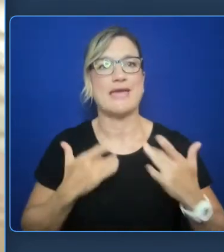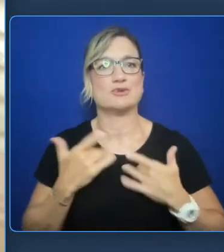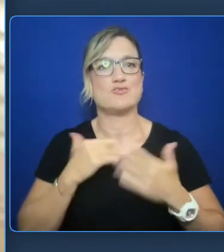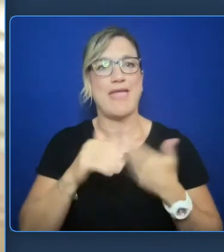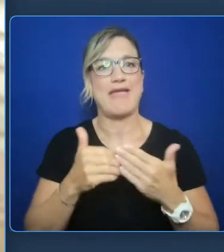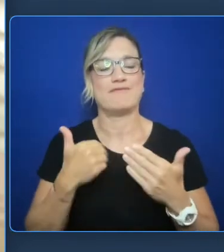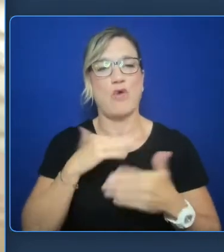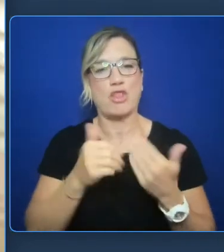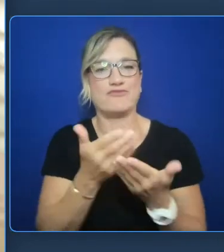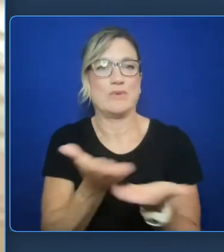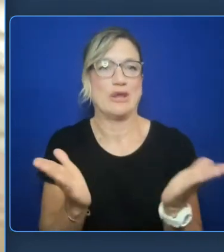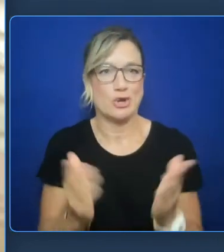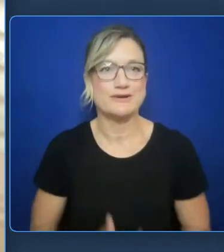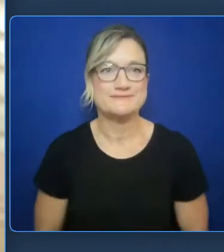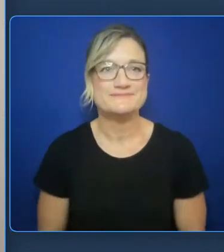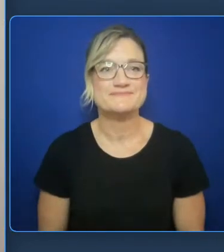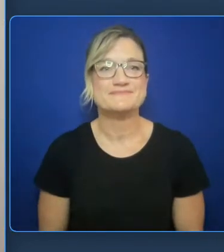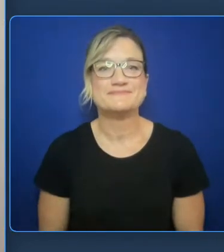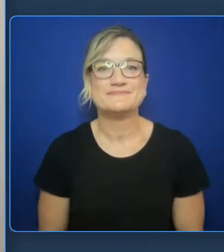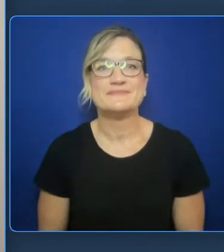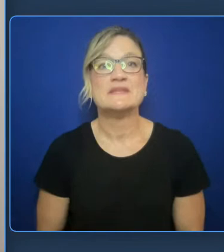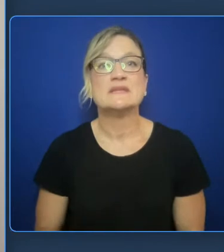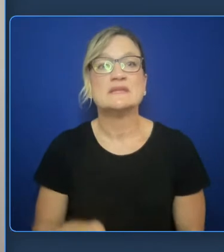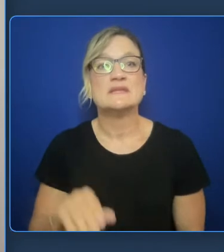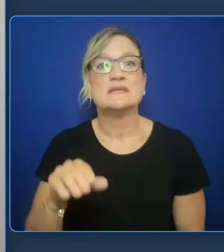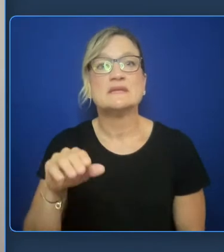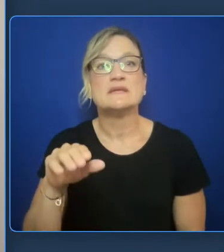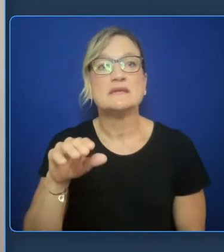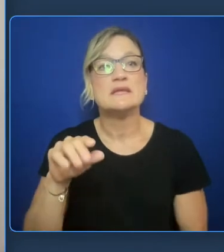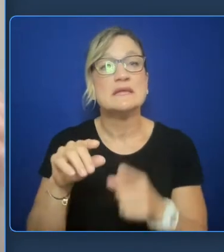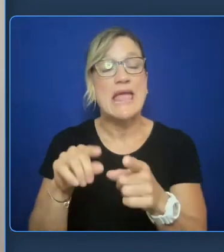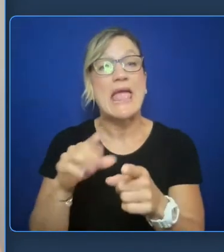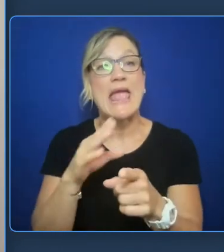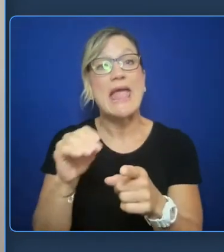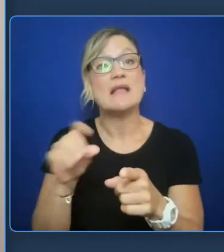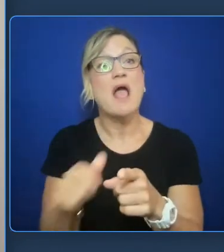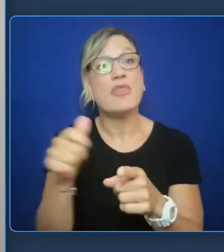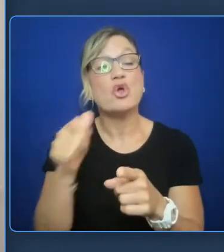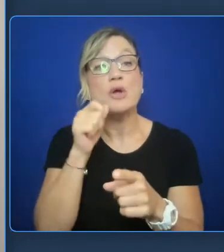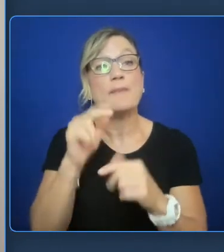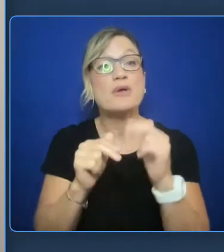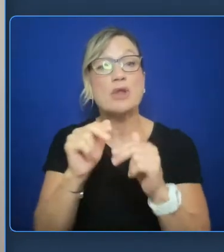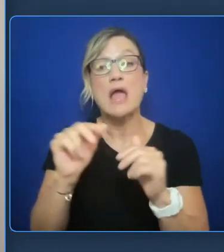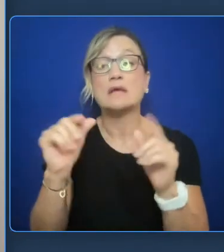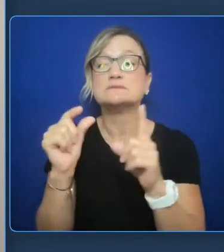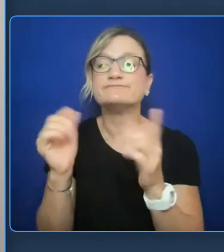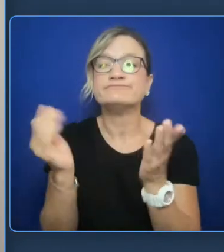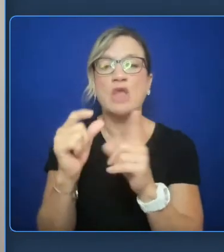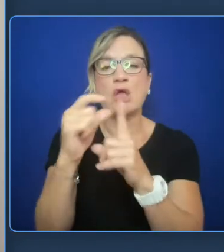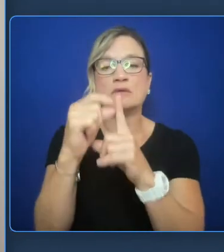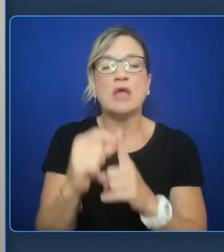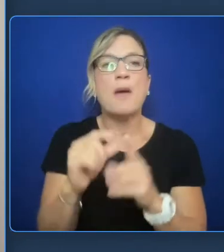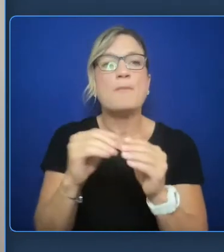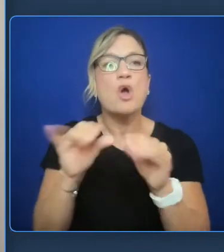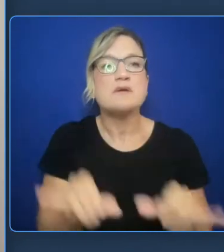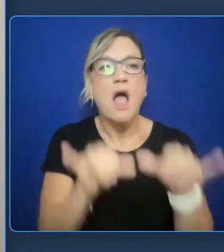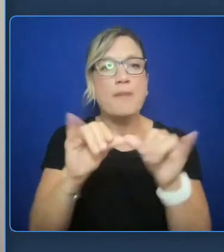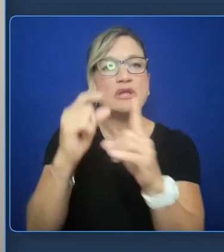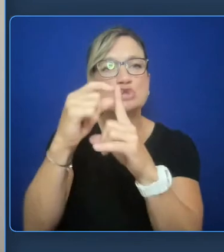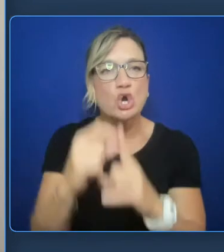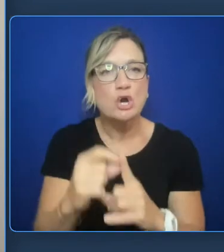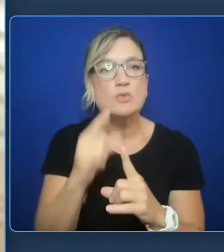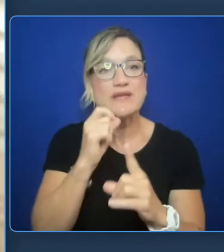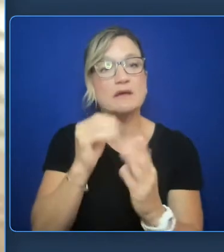all of you here. Alex, that's something we might want to think about building is a small glossary of some of the more common